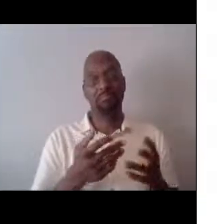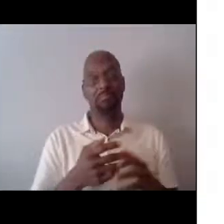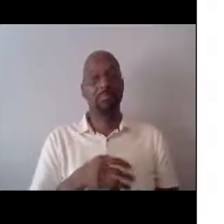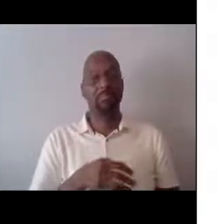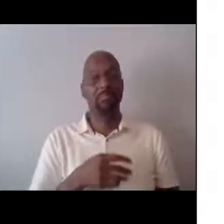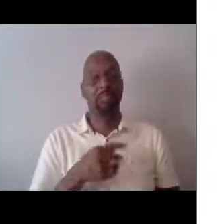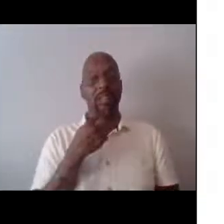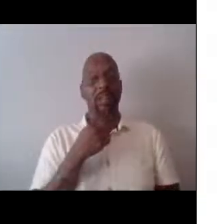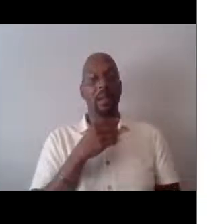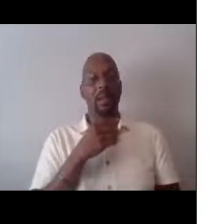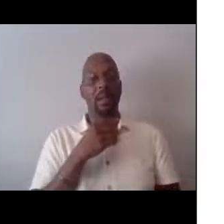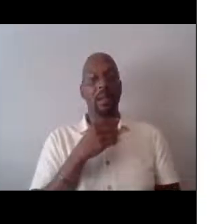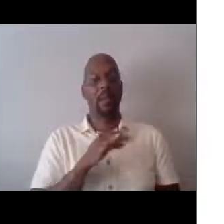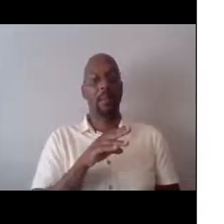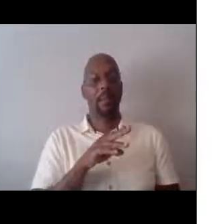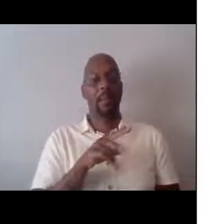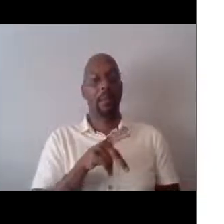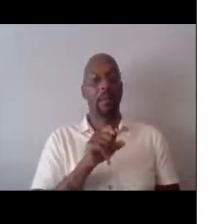populations.